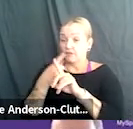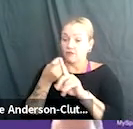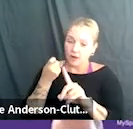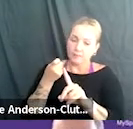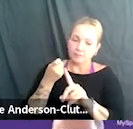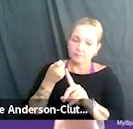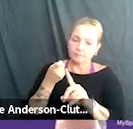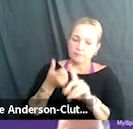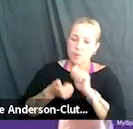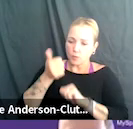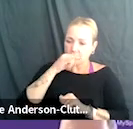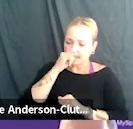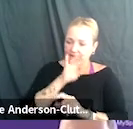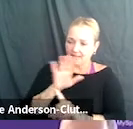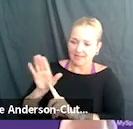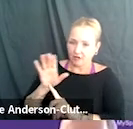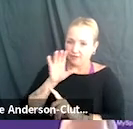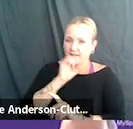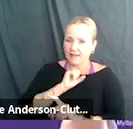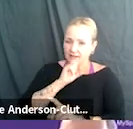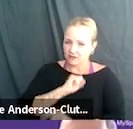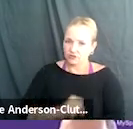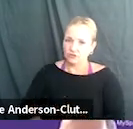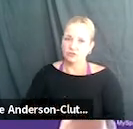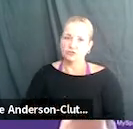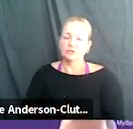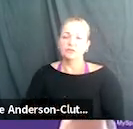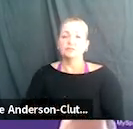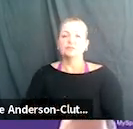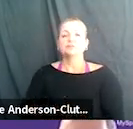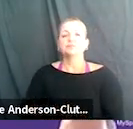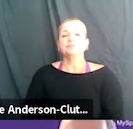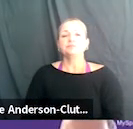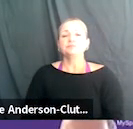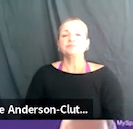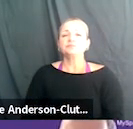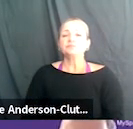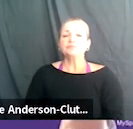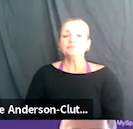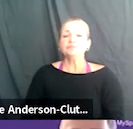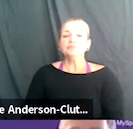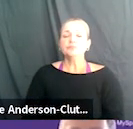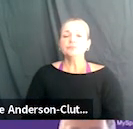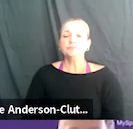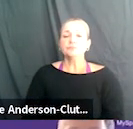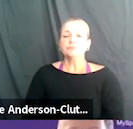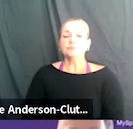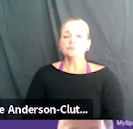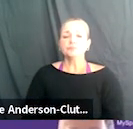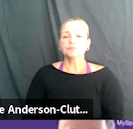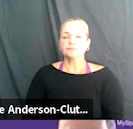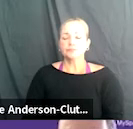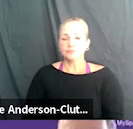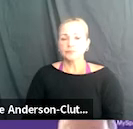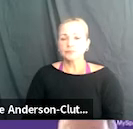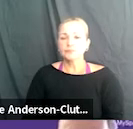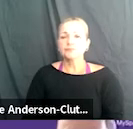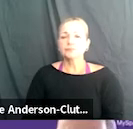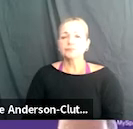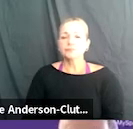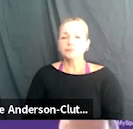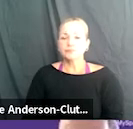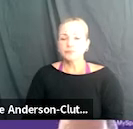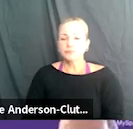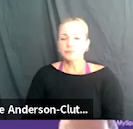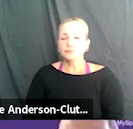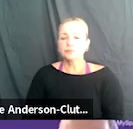So the other thing that I had wondered about really was, again, this repetitive behavior as part of ASD. So was it that when we look at the criteria, it's inflexible